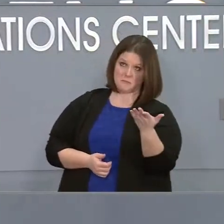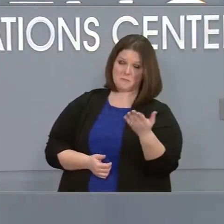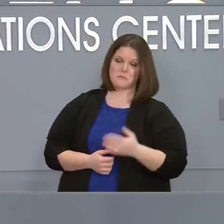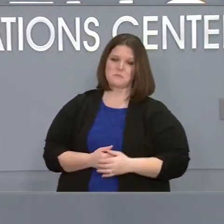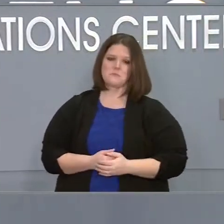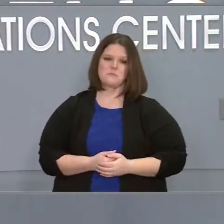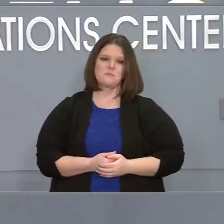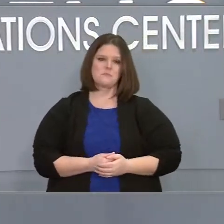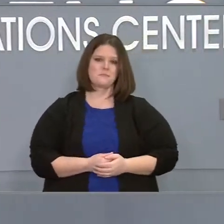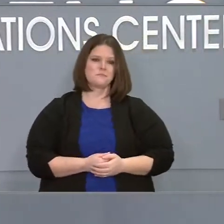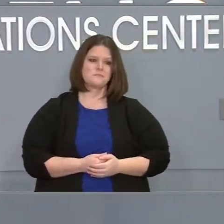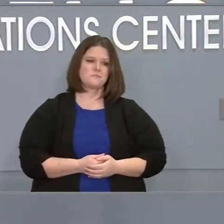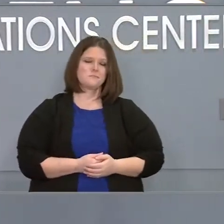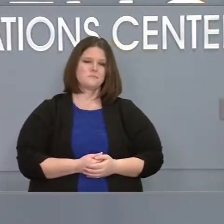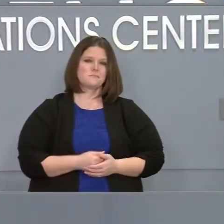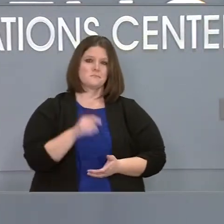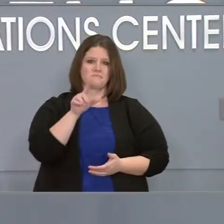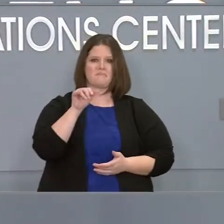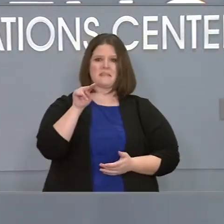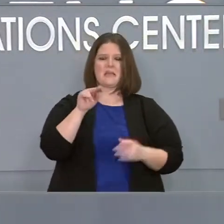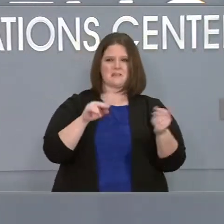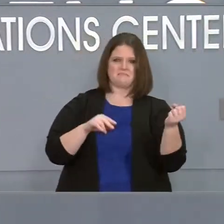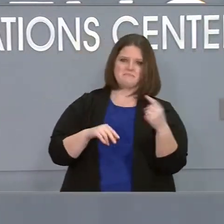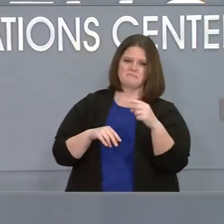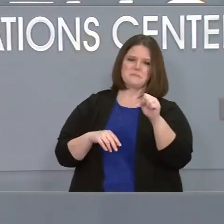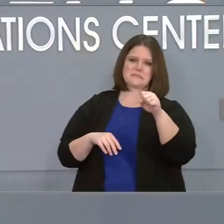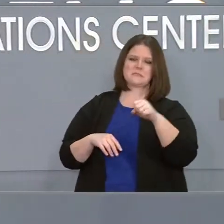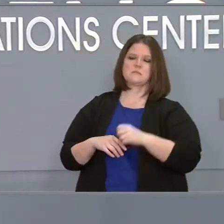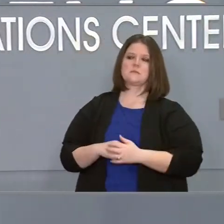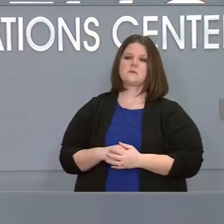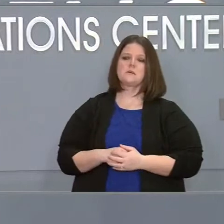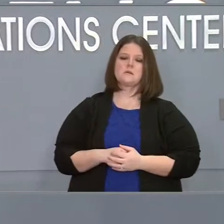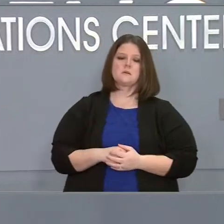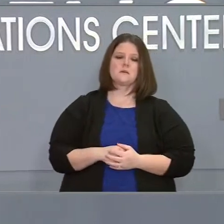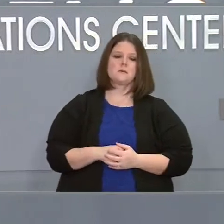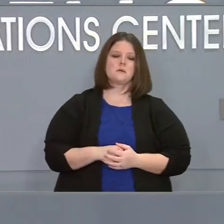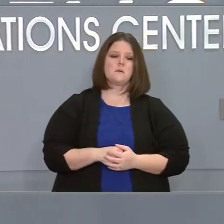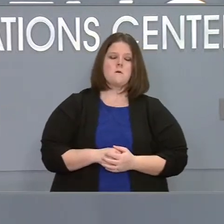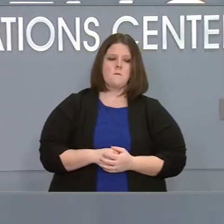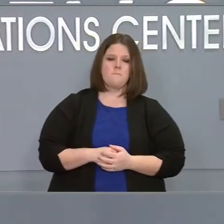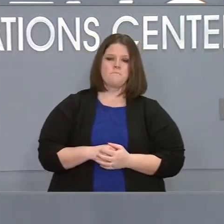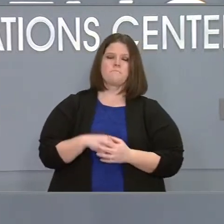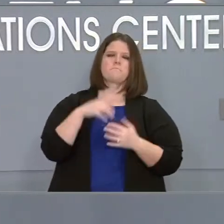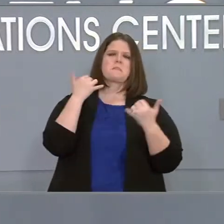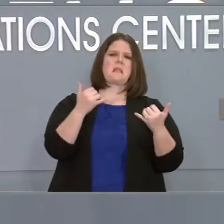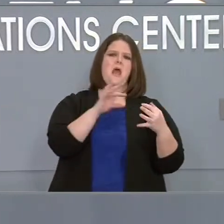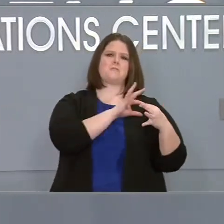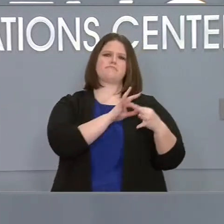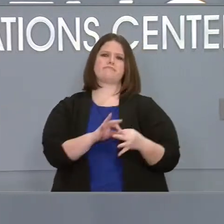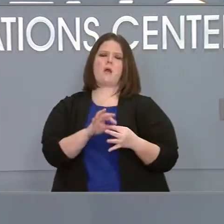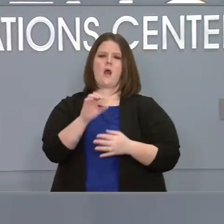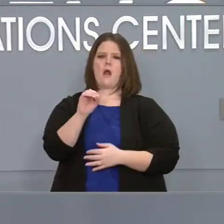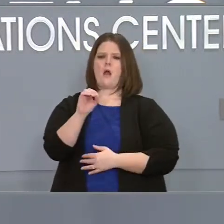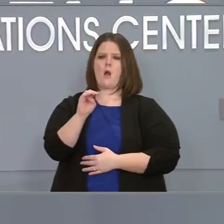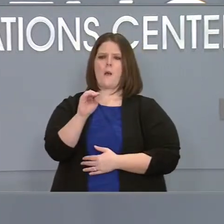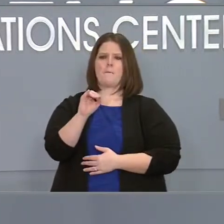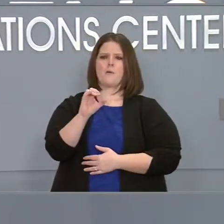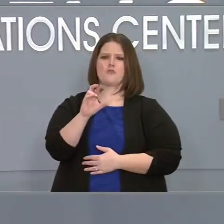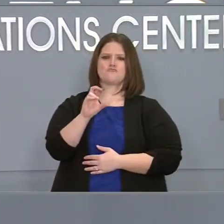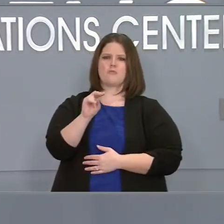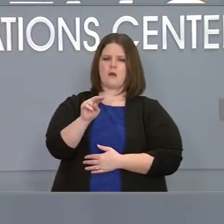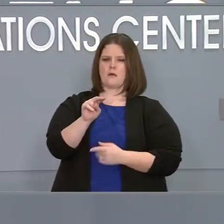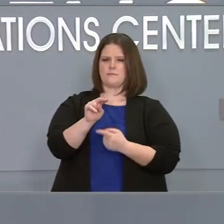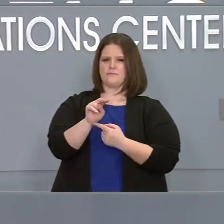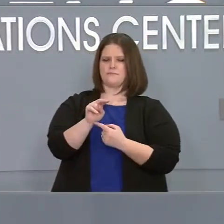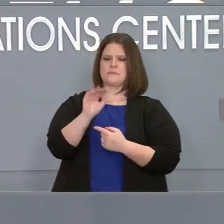follow-up? I do. In other questions where Omicron is dominant, it appears that people who